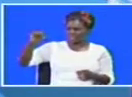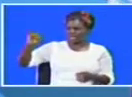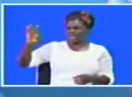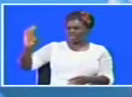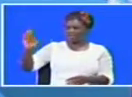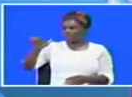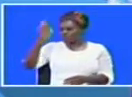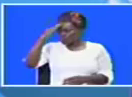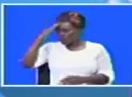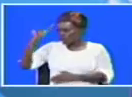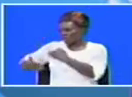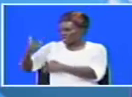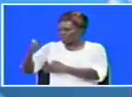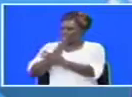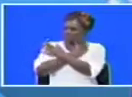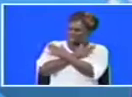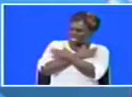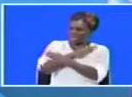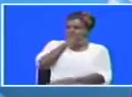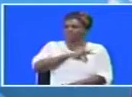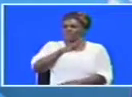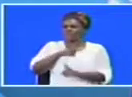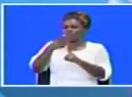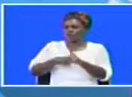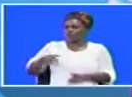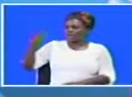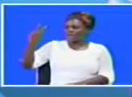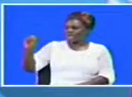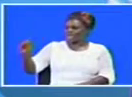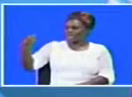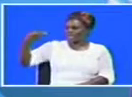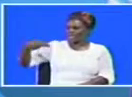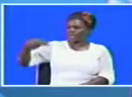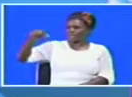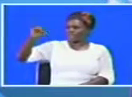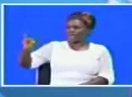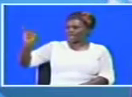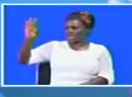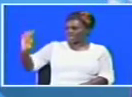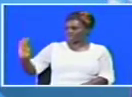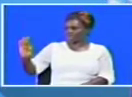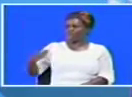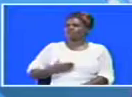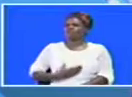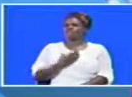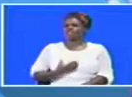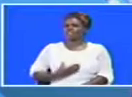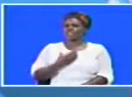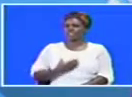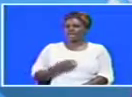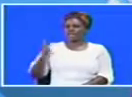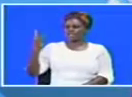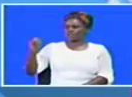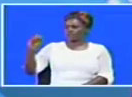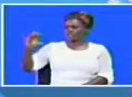a neighbor, a relative, a friend who's a beneficiary of the National Hospital Insurance Fund. In studio with me, I have Geoffrey Mwangi, who's